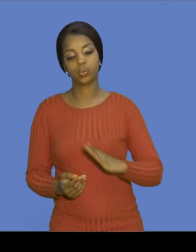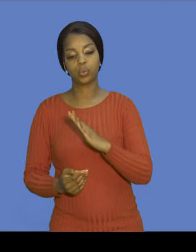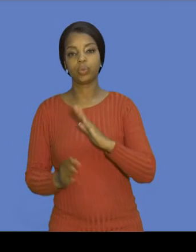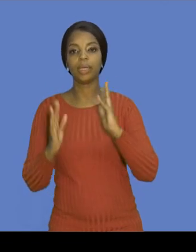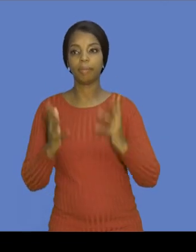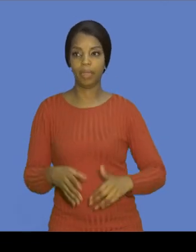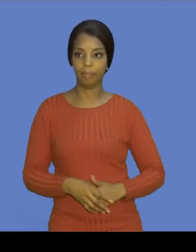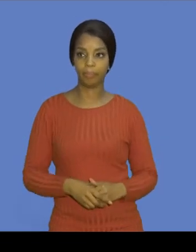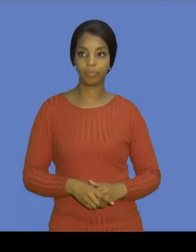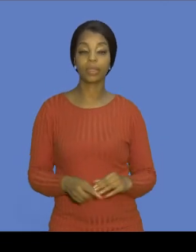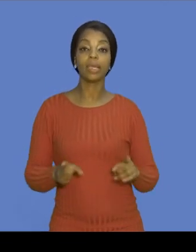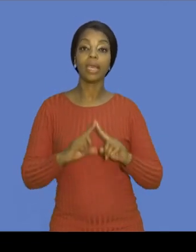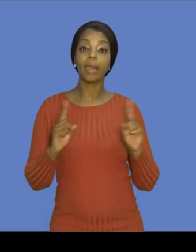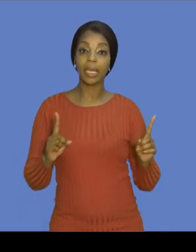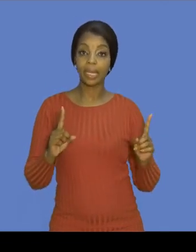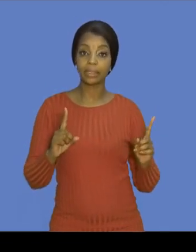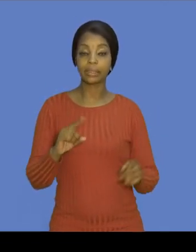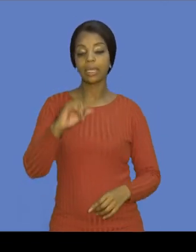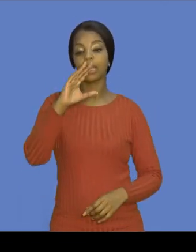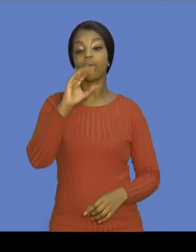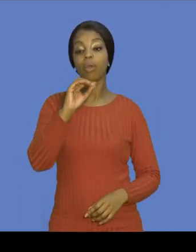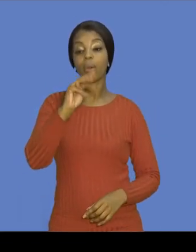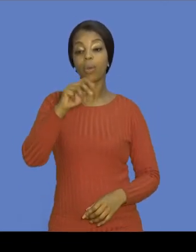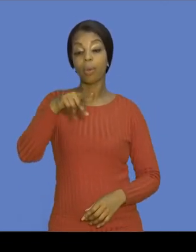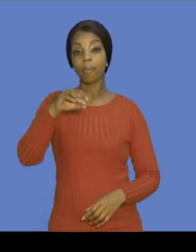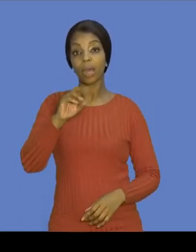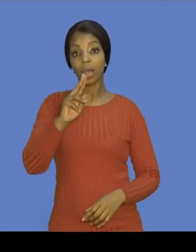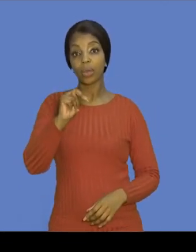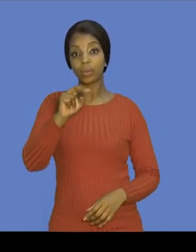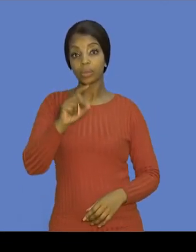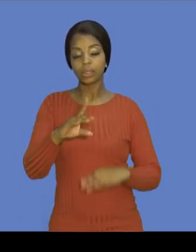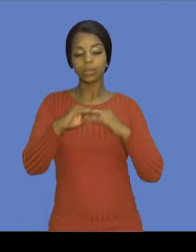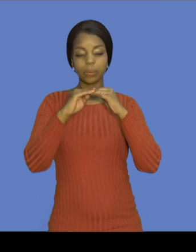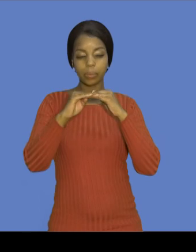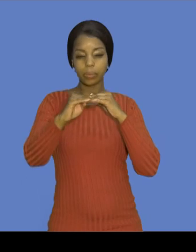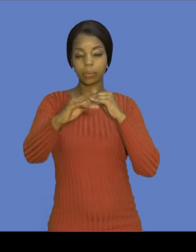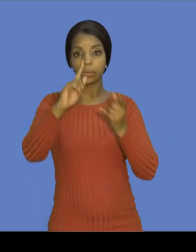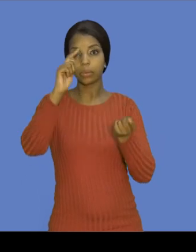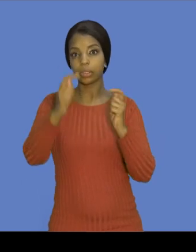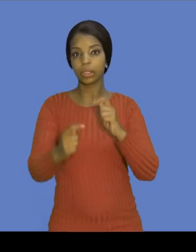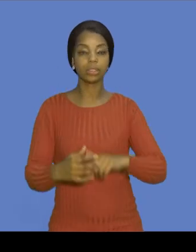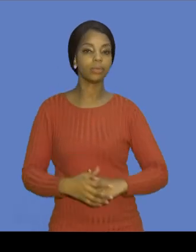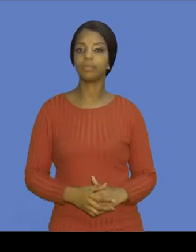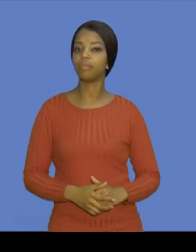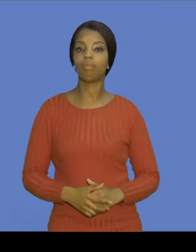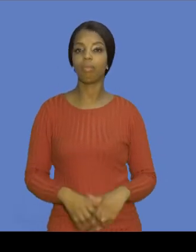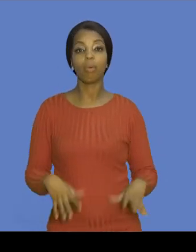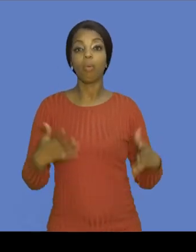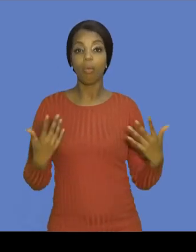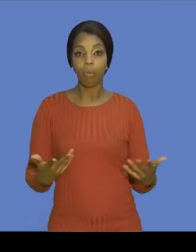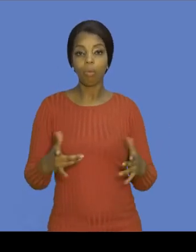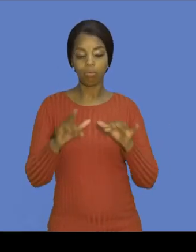that. But with compound growth, remember that it does not really have a constant change or even